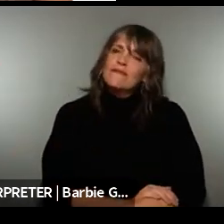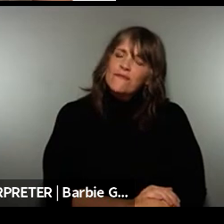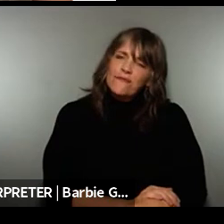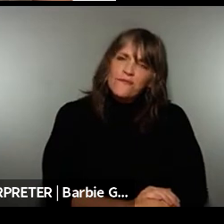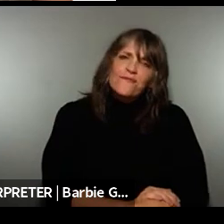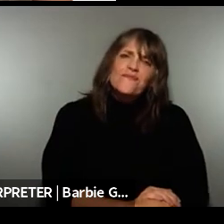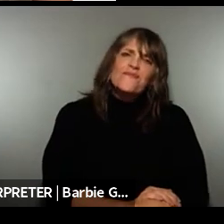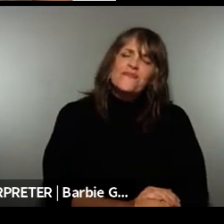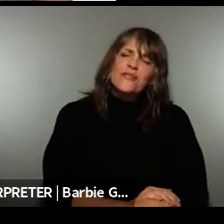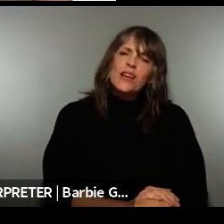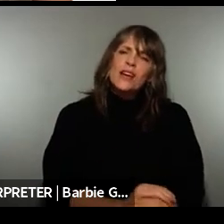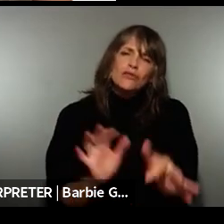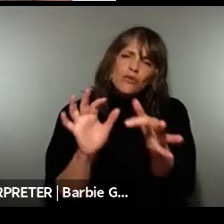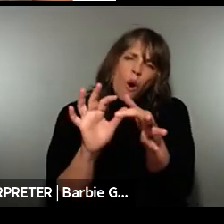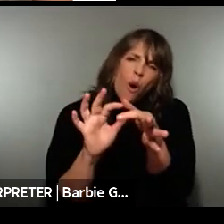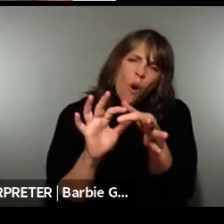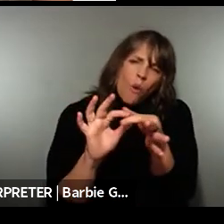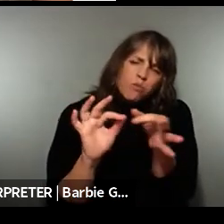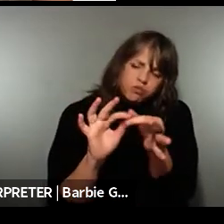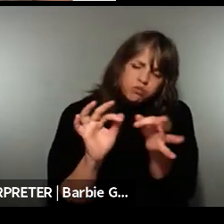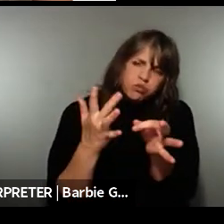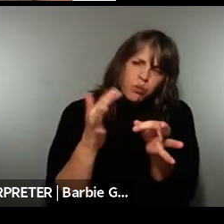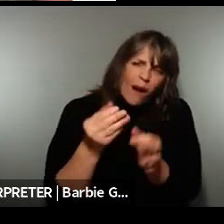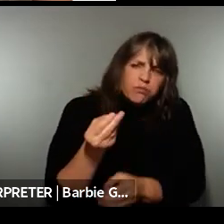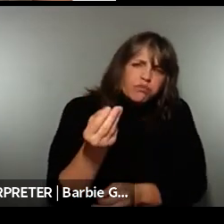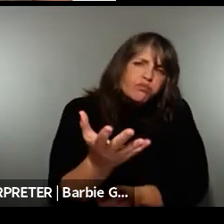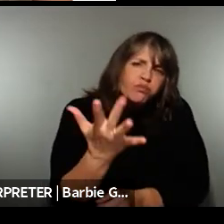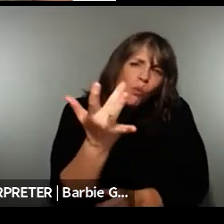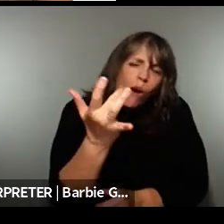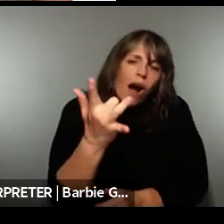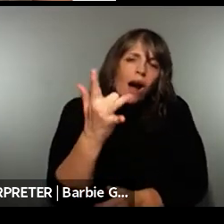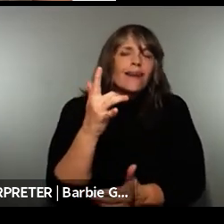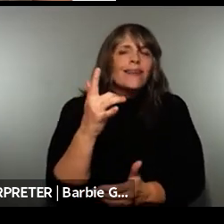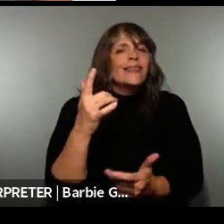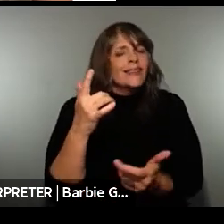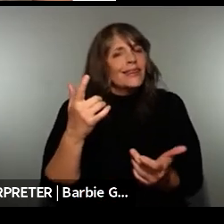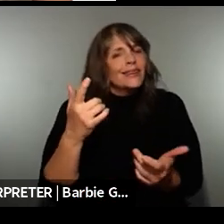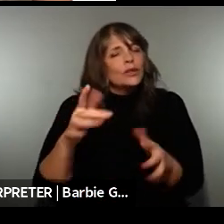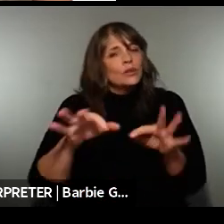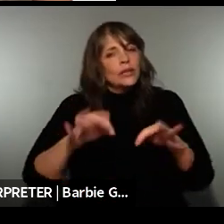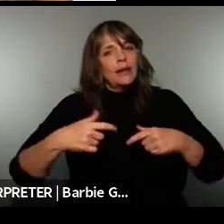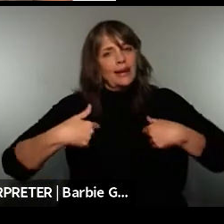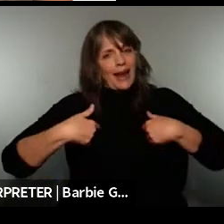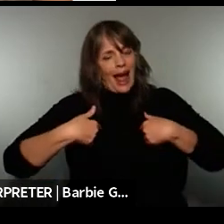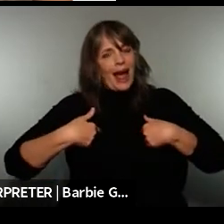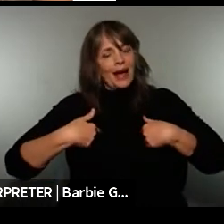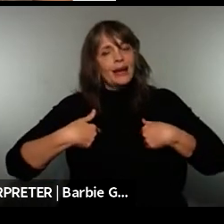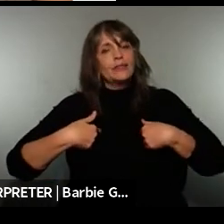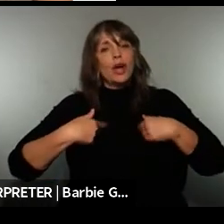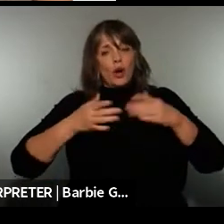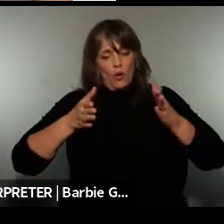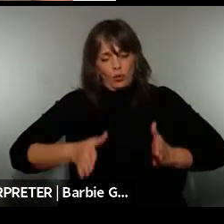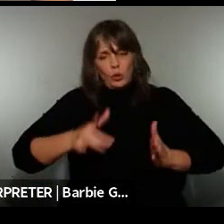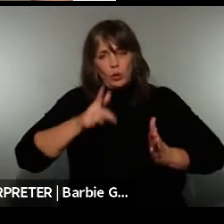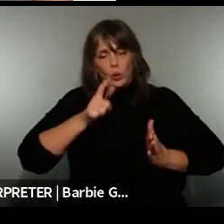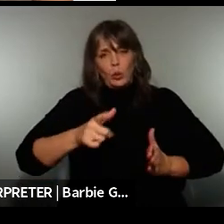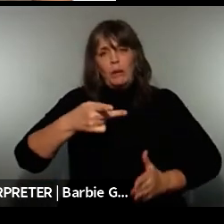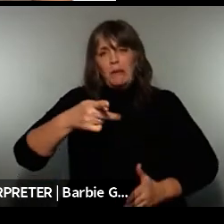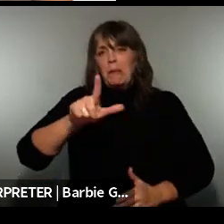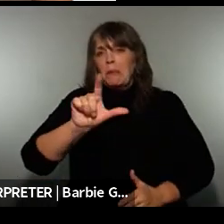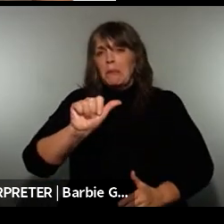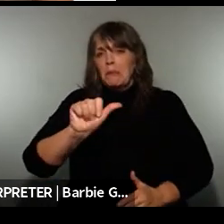But I share that to say, like, I did it because as a playwright, I was like, I have the